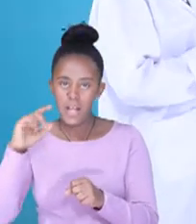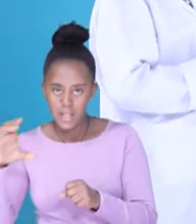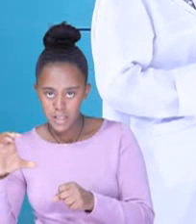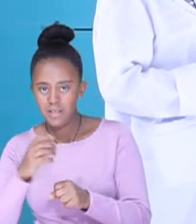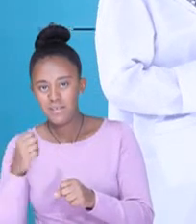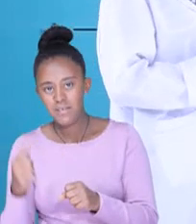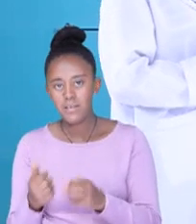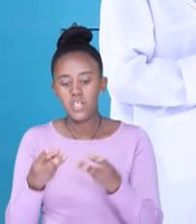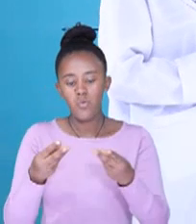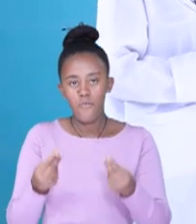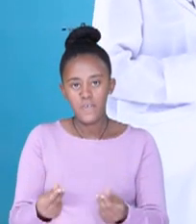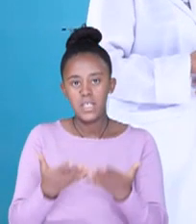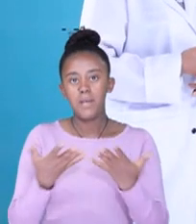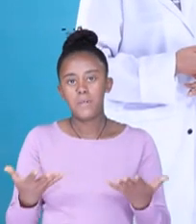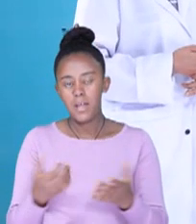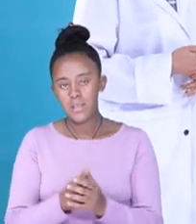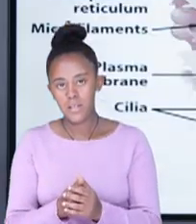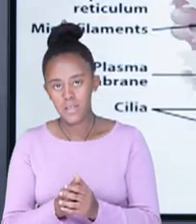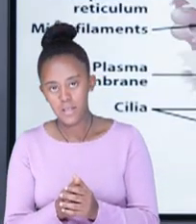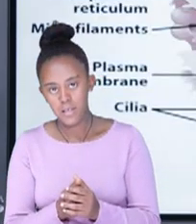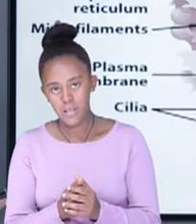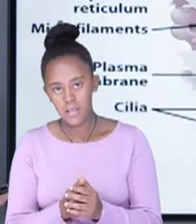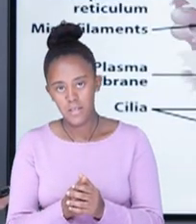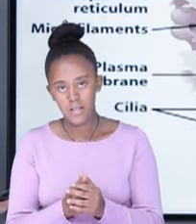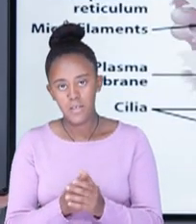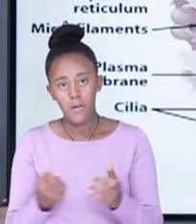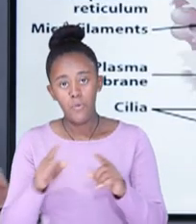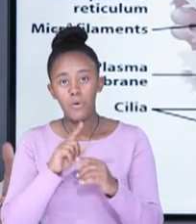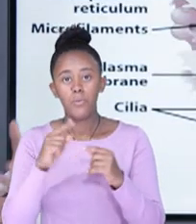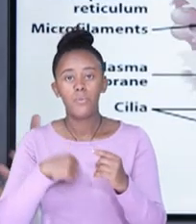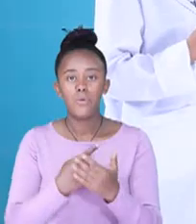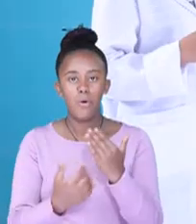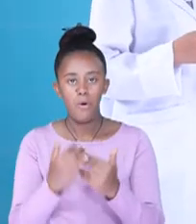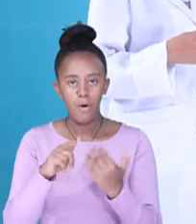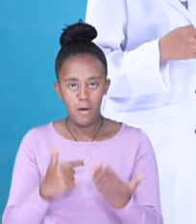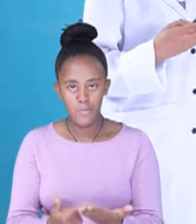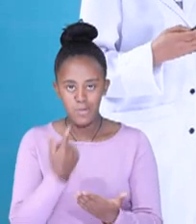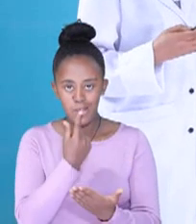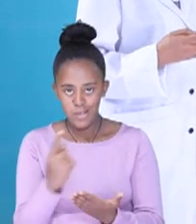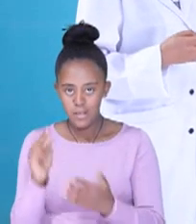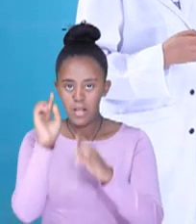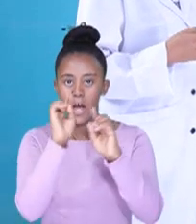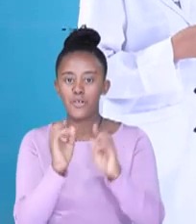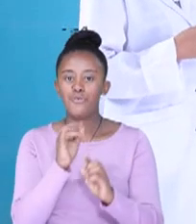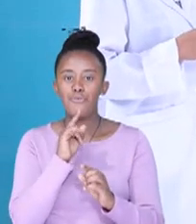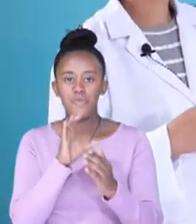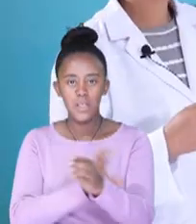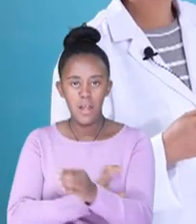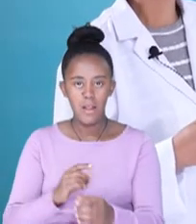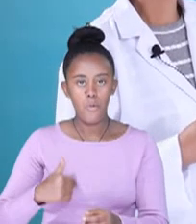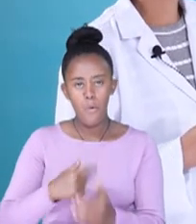other dissolved substances. When we talk about the structure of cell,